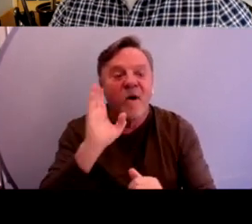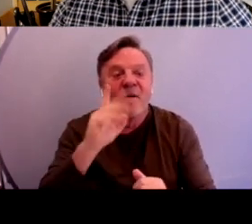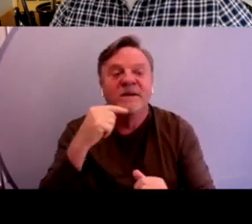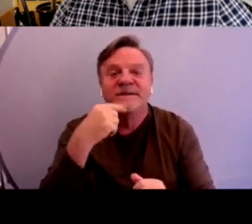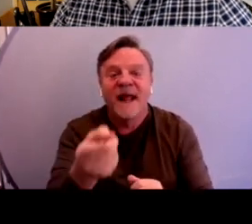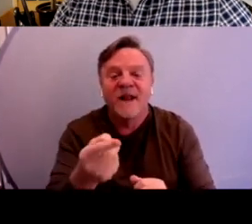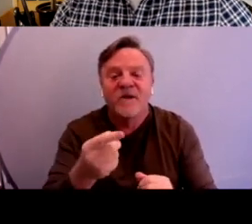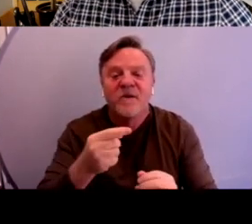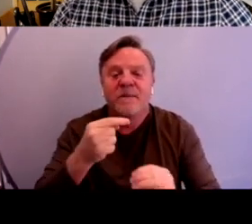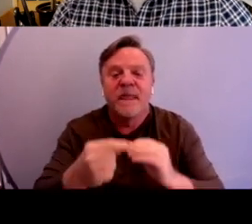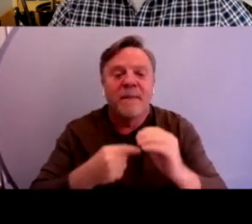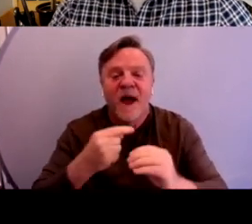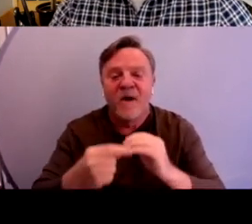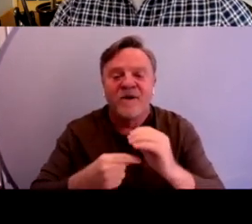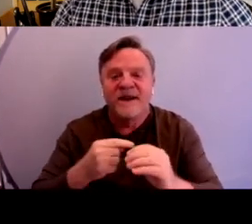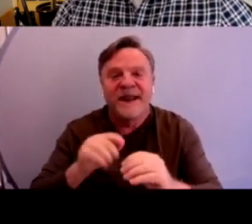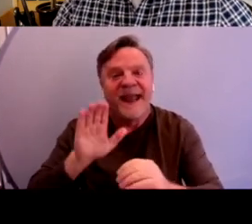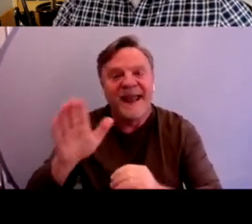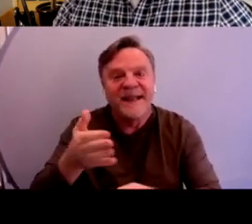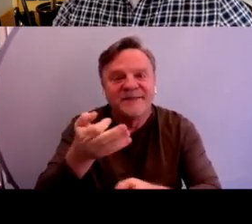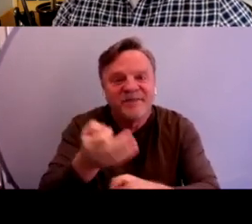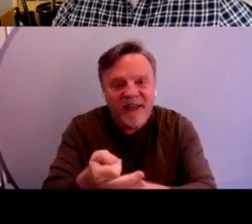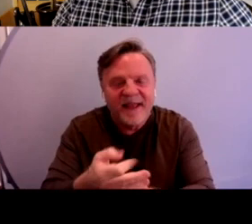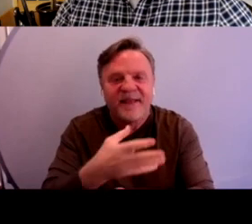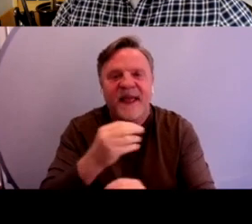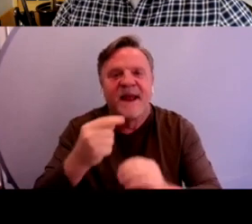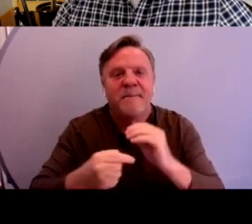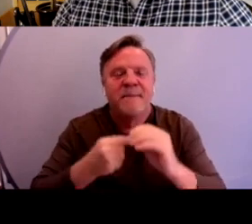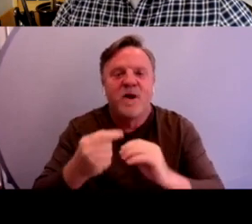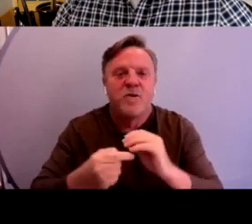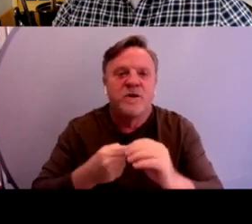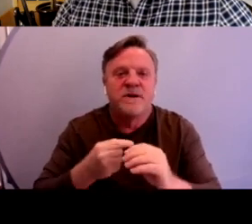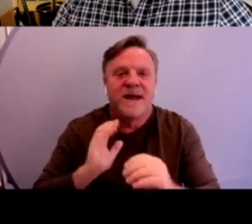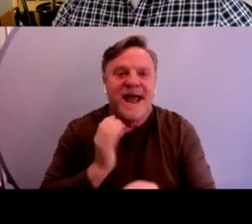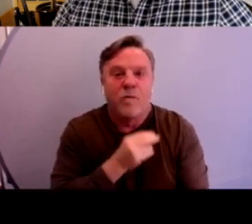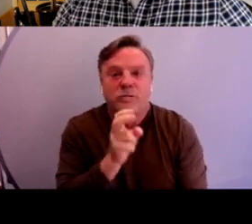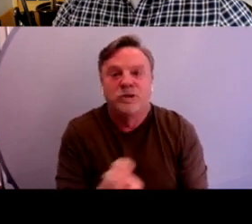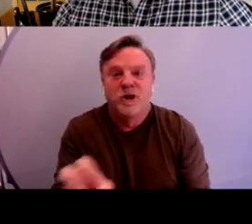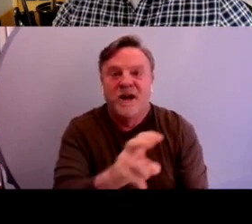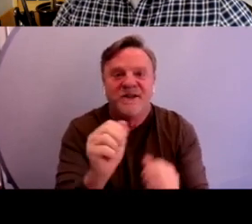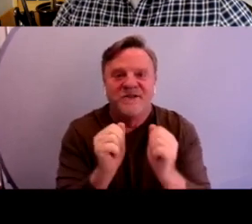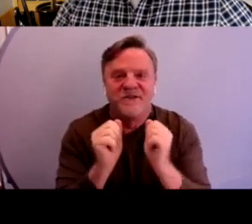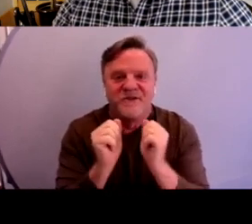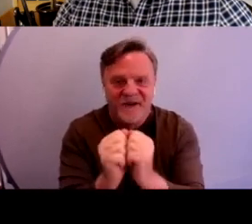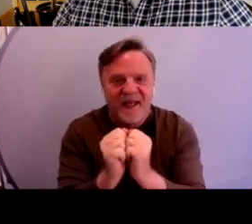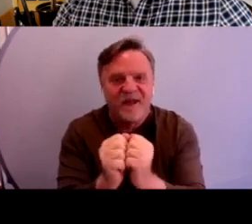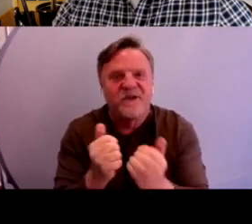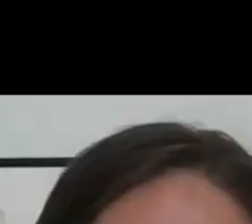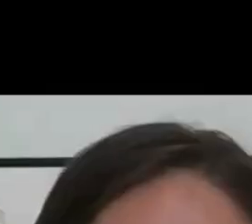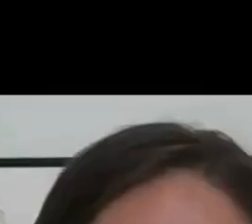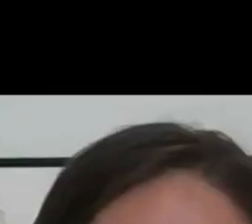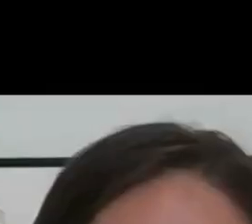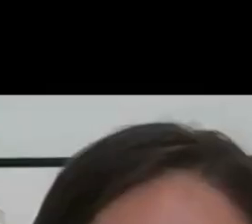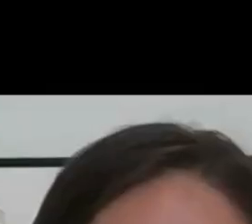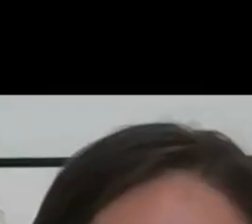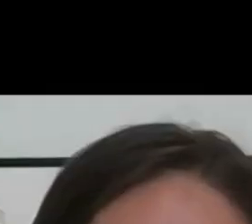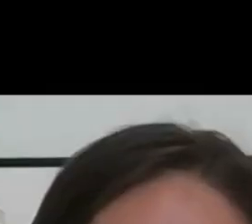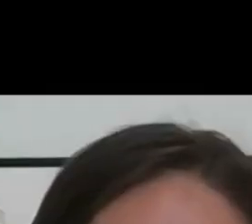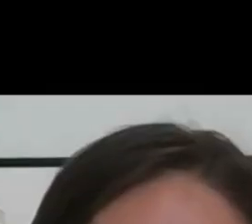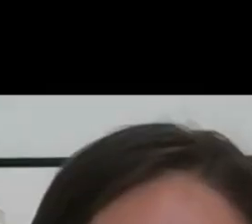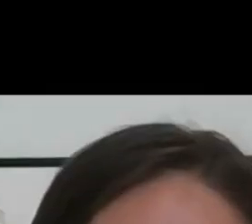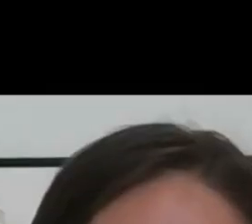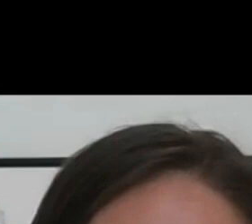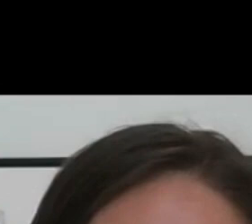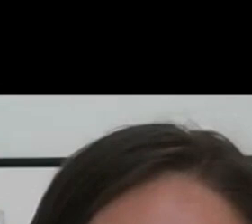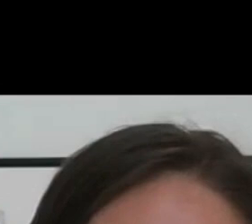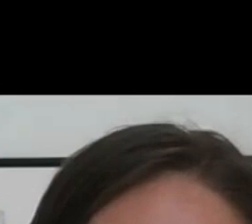about his faith and about kind of our journey together to helping him reconnect to a mosque. Hi,